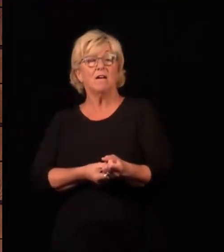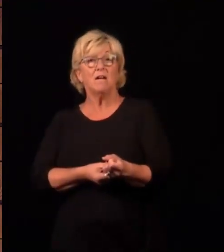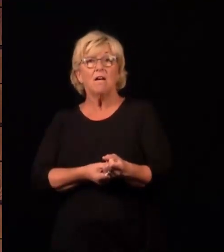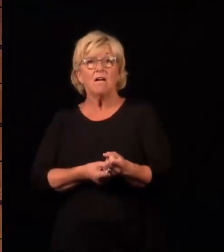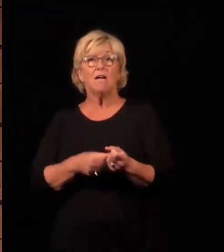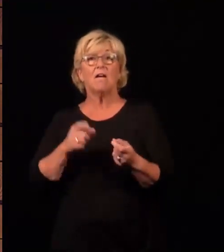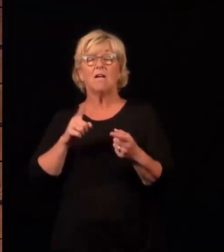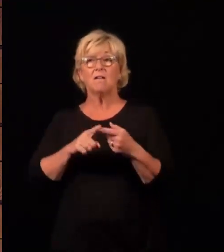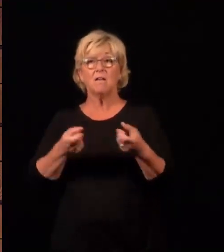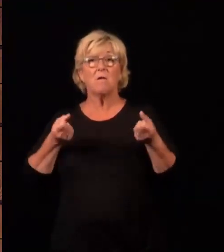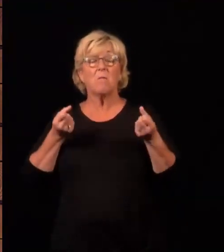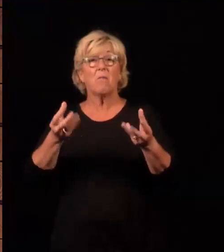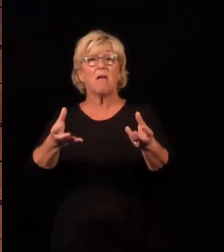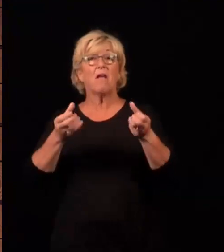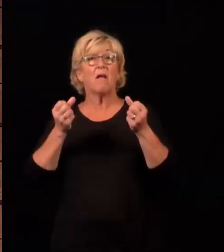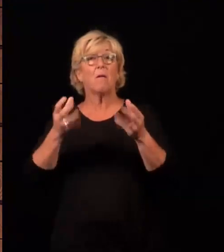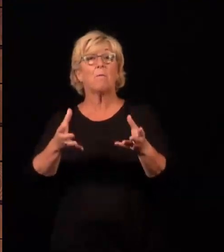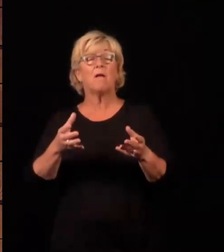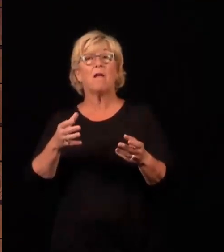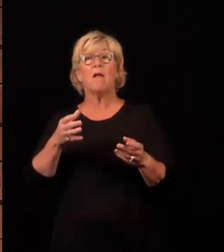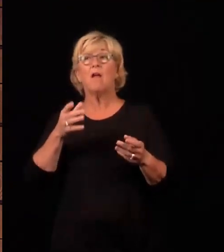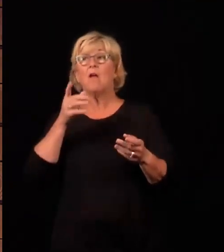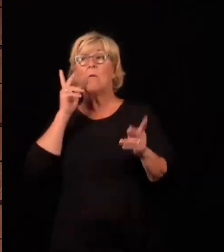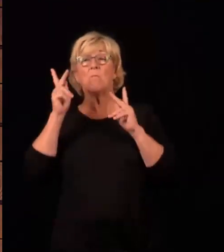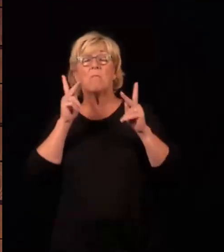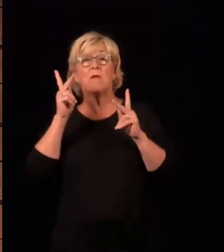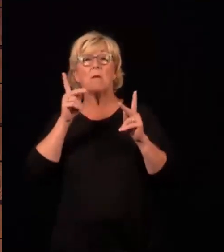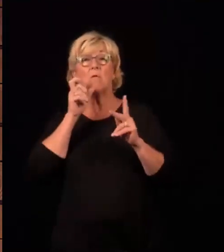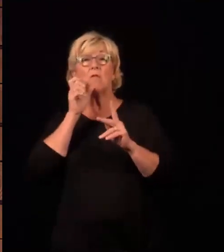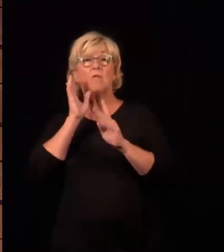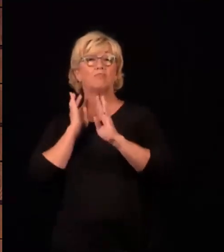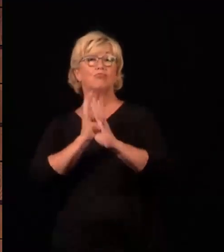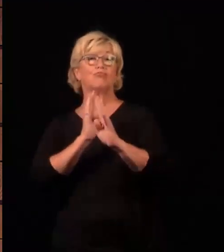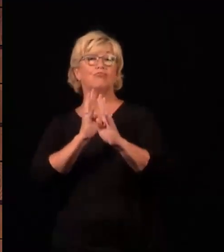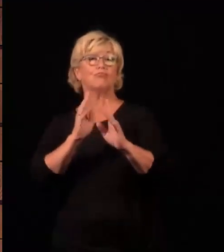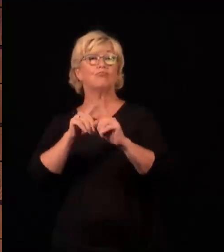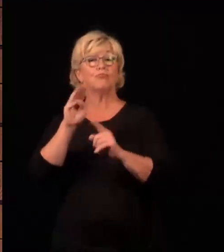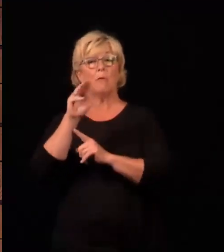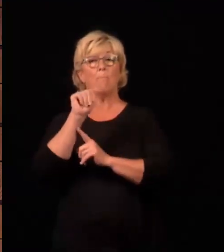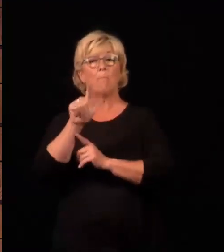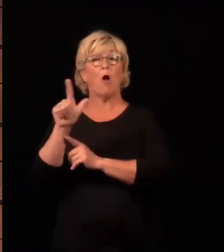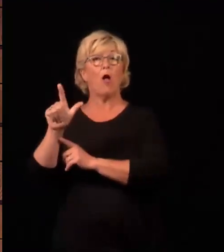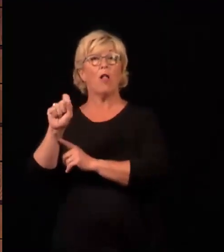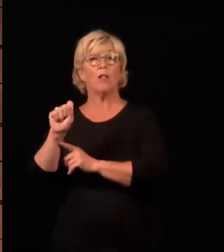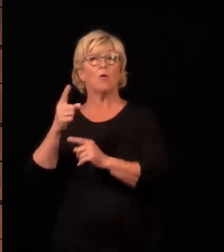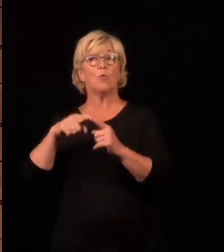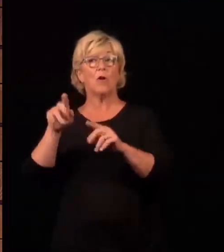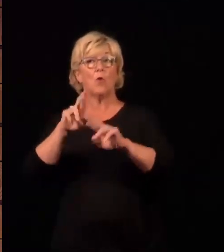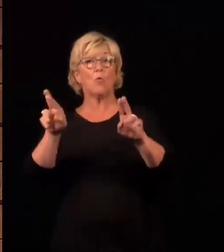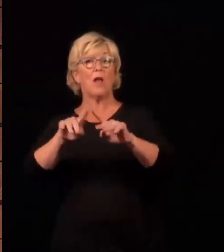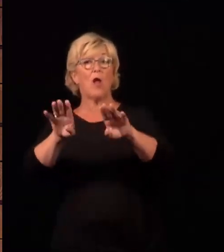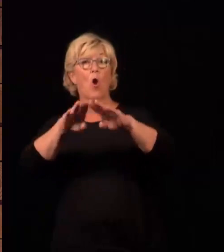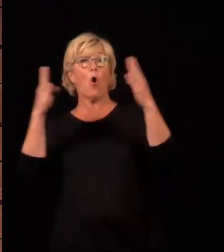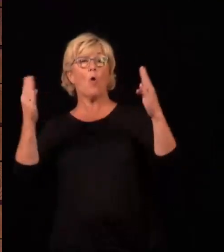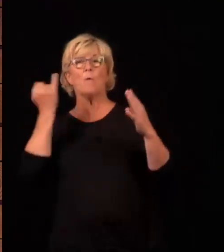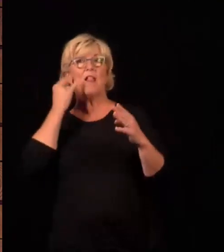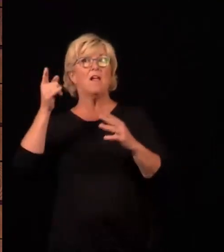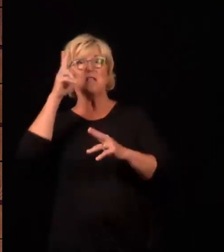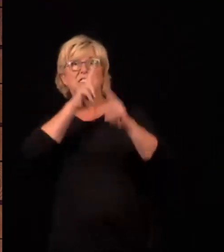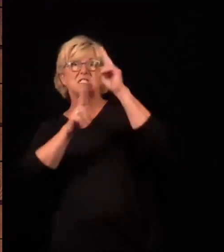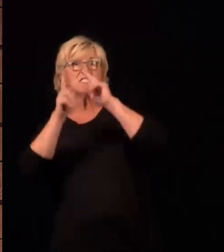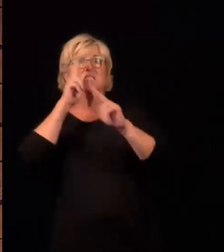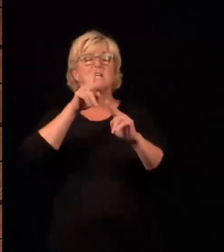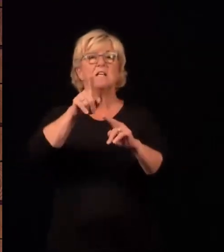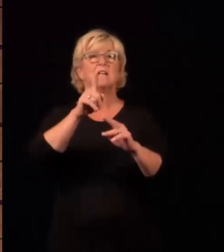unbelievable to the millions of mall maniacs that flock to every store opening as if it was a holy shrine.